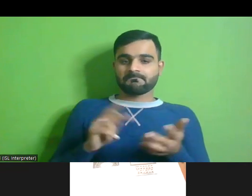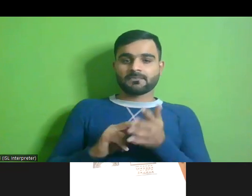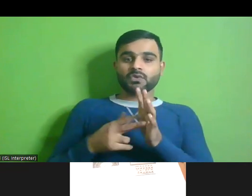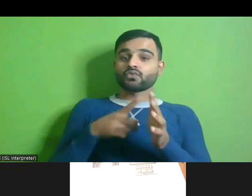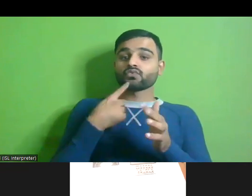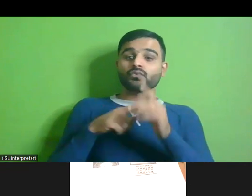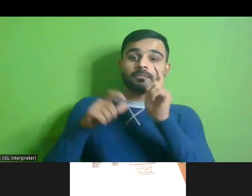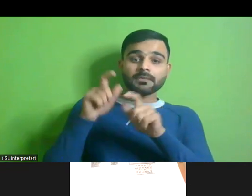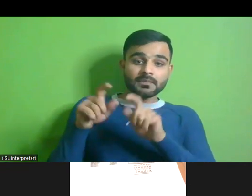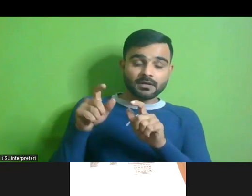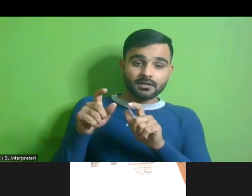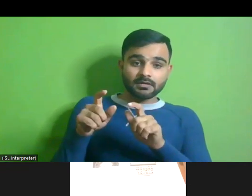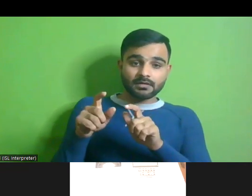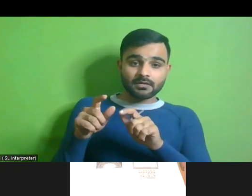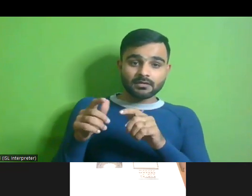who,